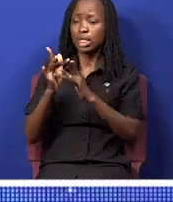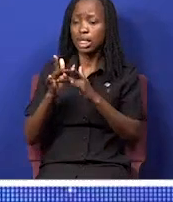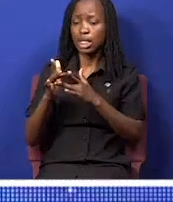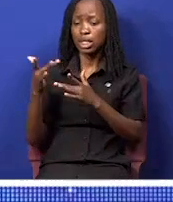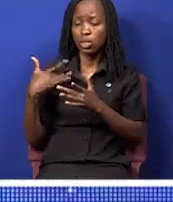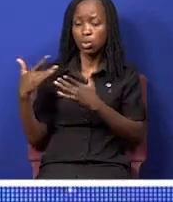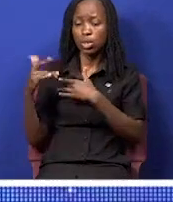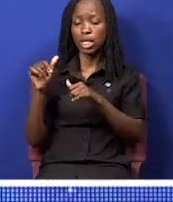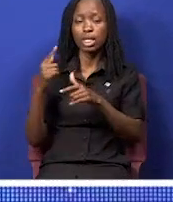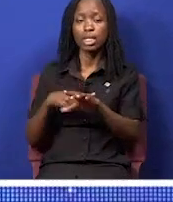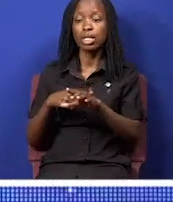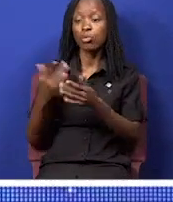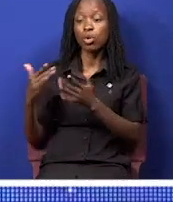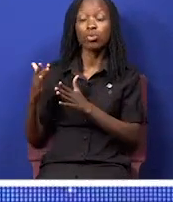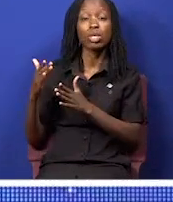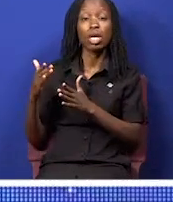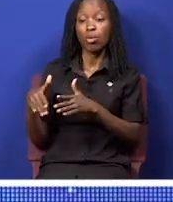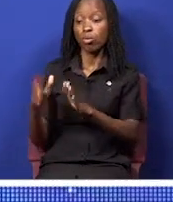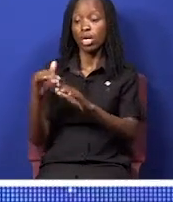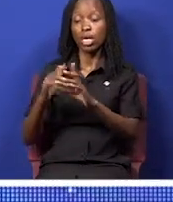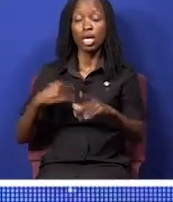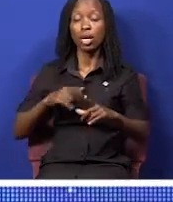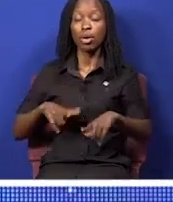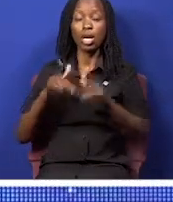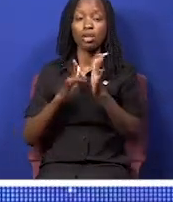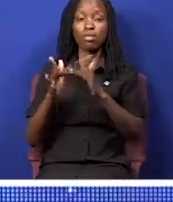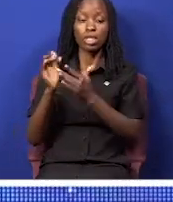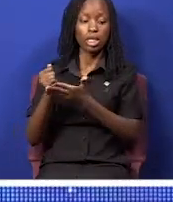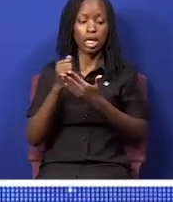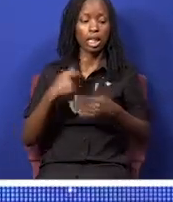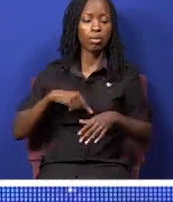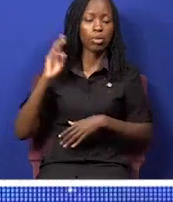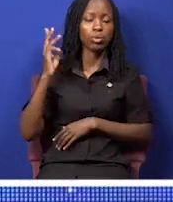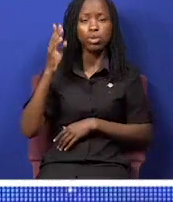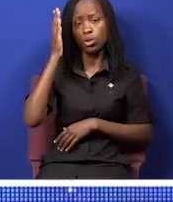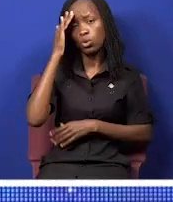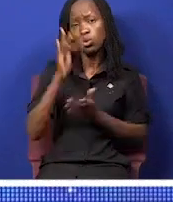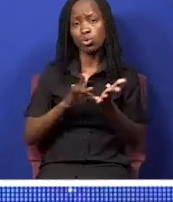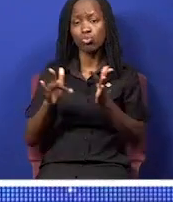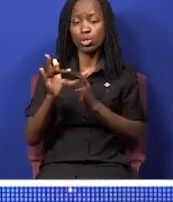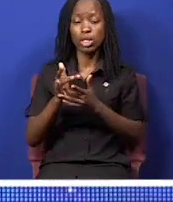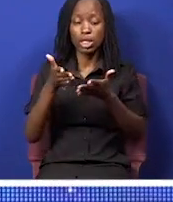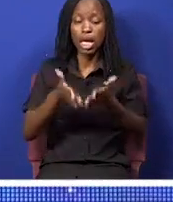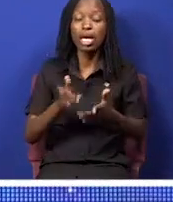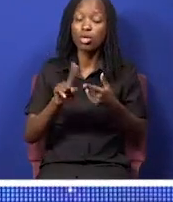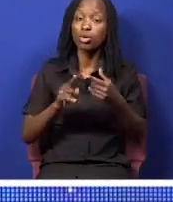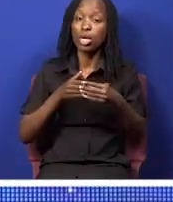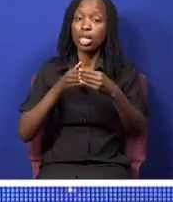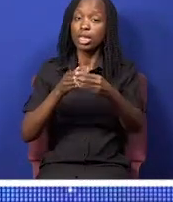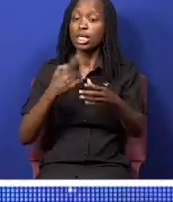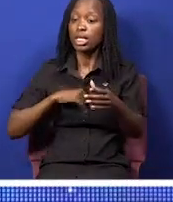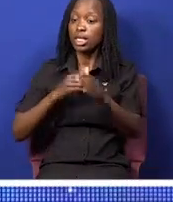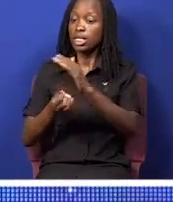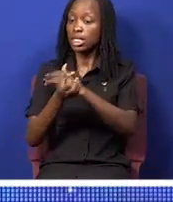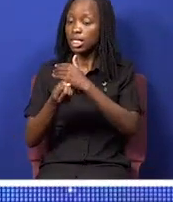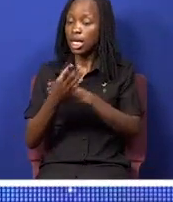we seem confused, stressed. He is going to help us. You see, guys, He's there to lead us, to guide us,